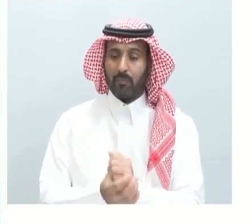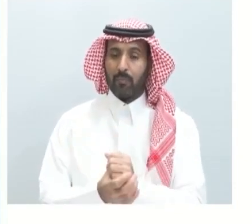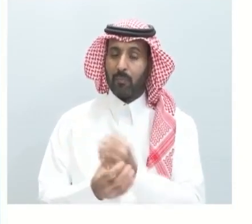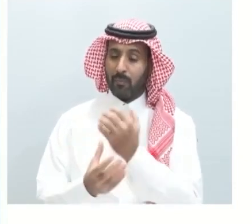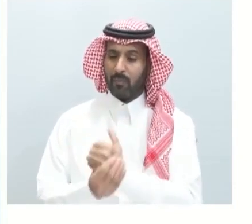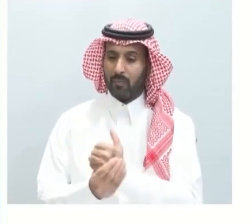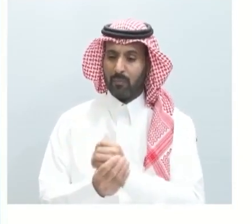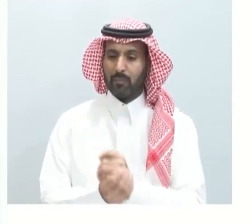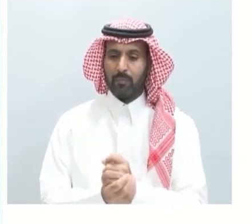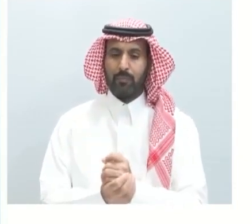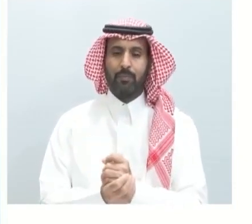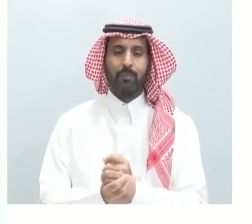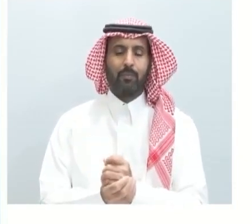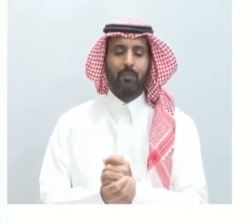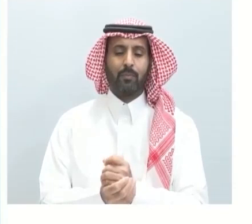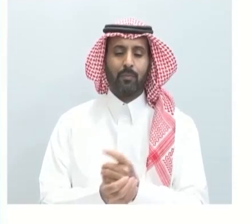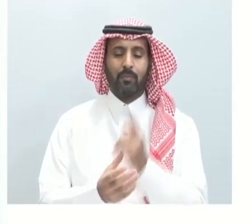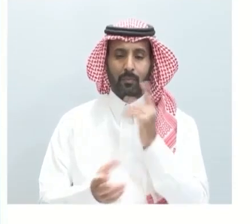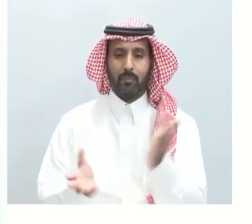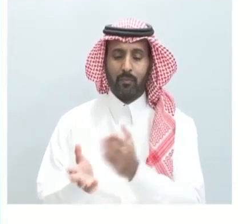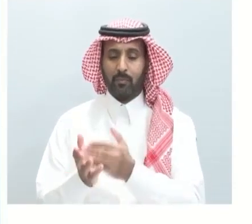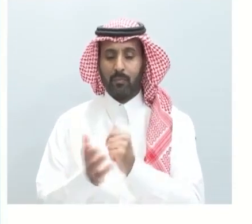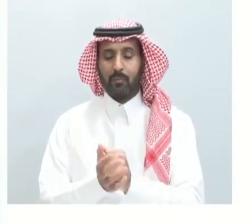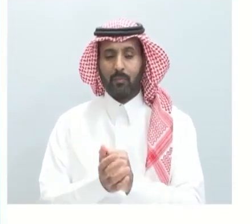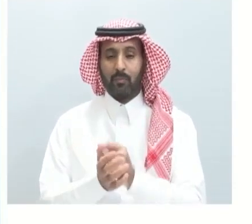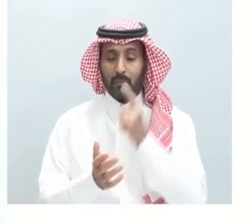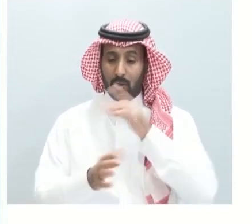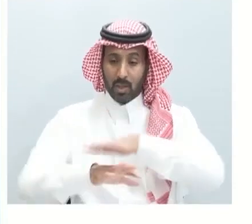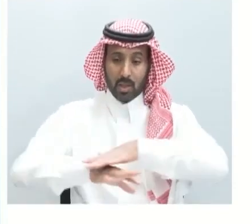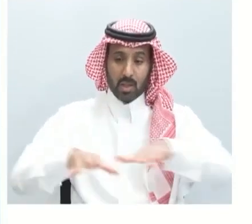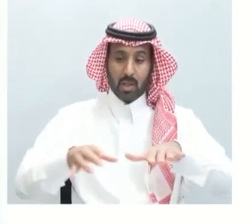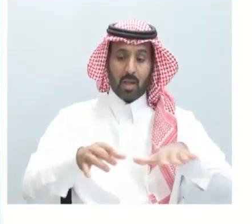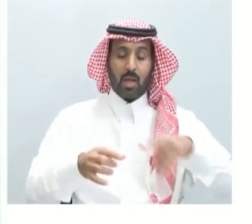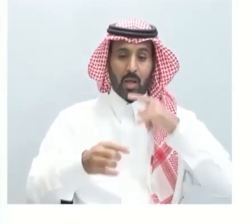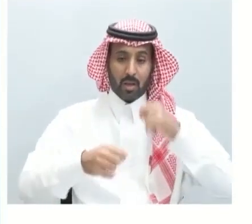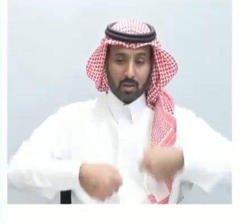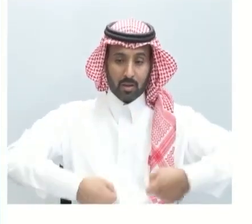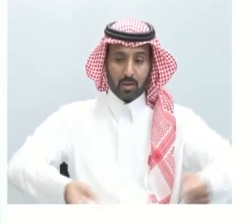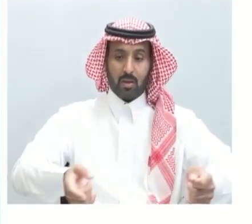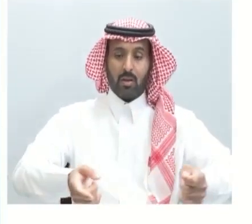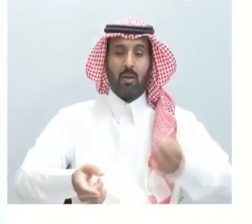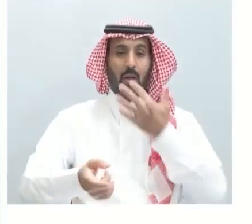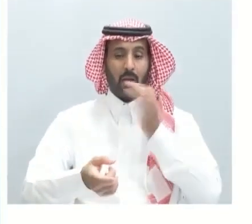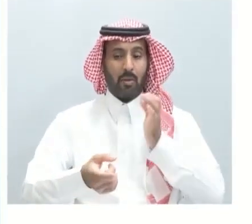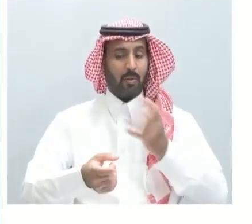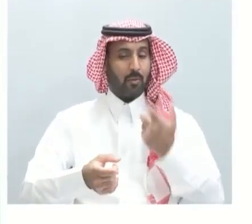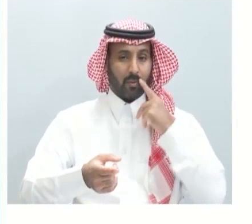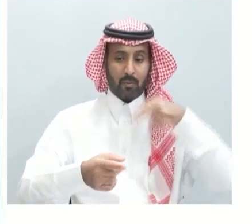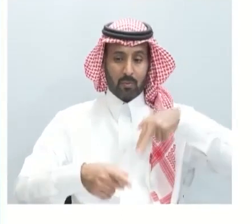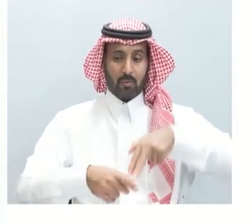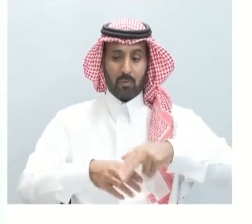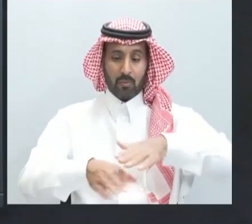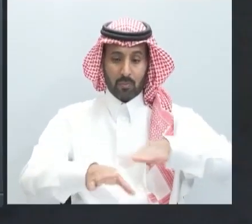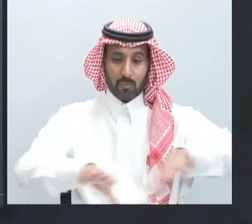just taking a cookie jar here roll out the red carpet roll out the red carpet you know the red carpet the